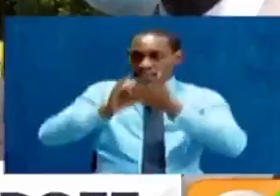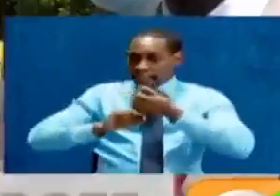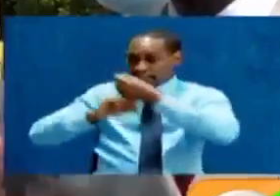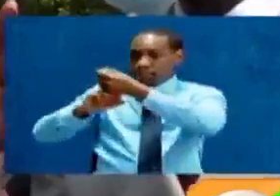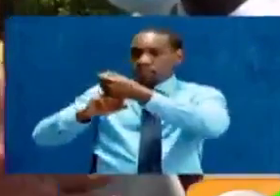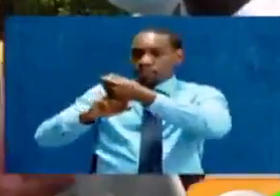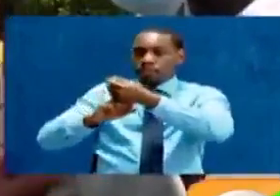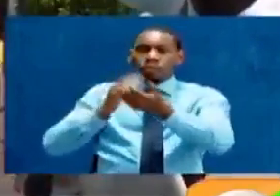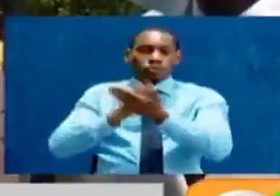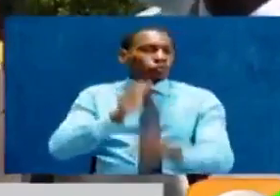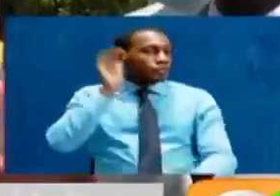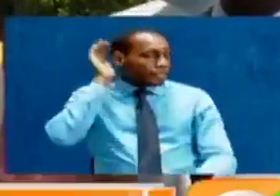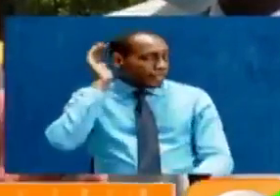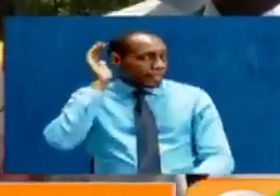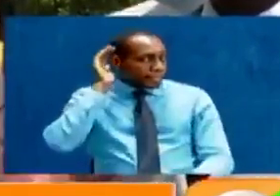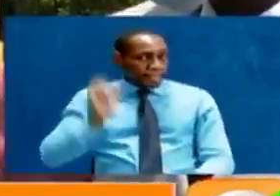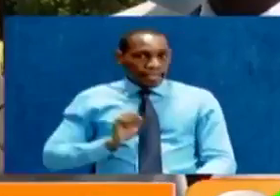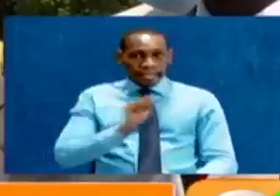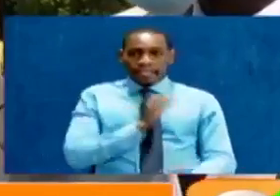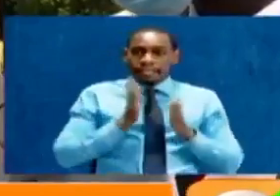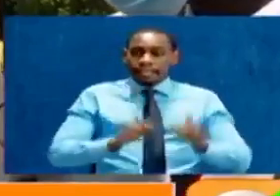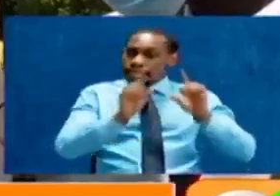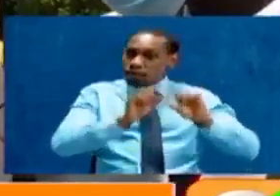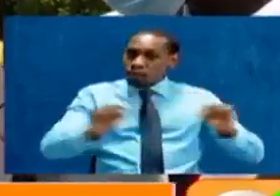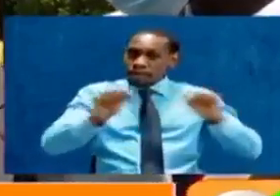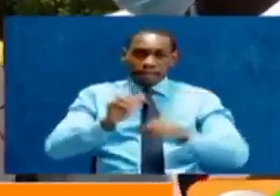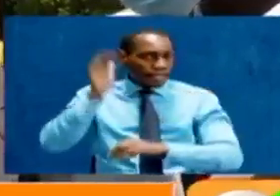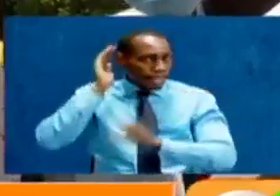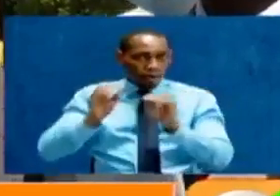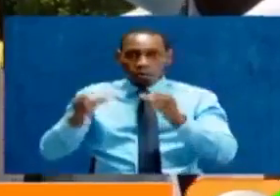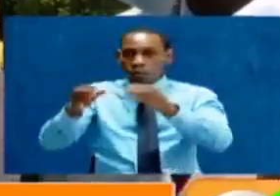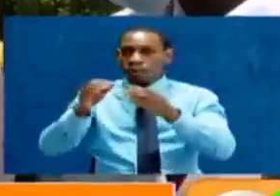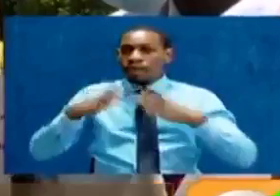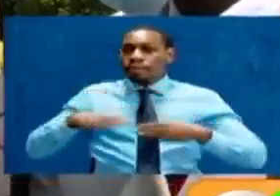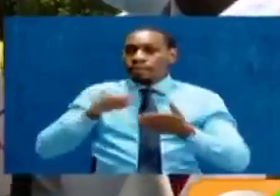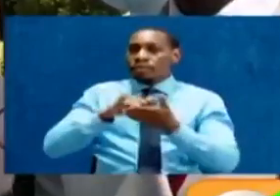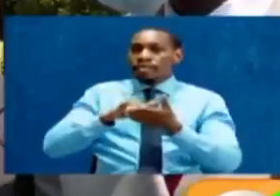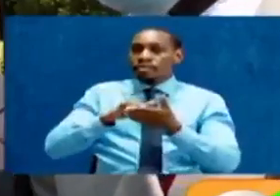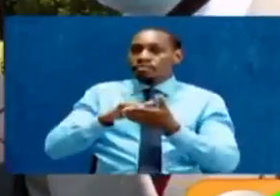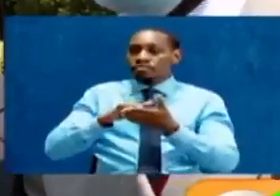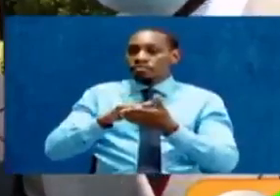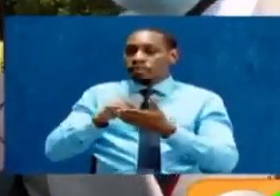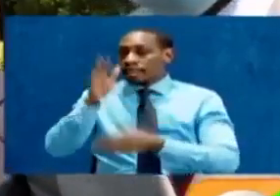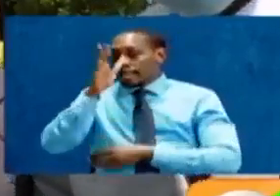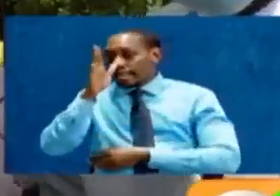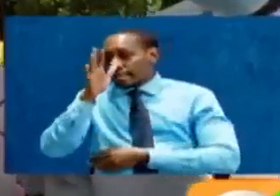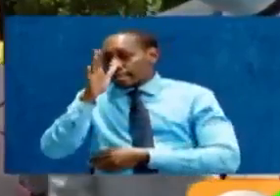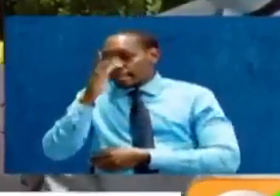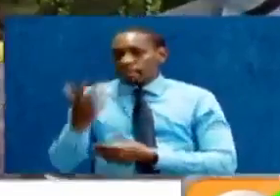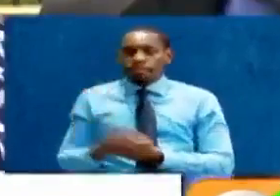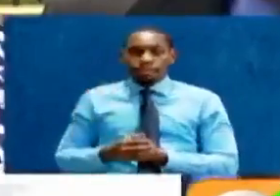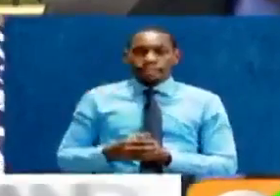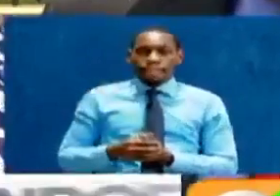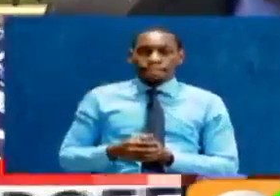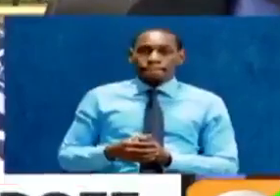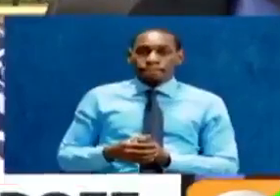tunamsupport asikize wa senators wanasema nini. Asisikize tu kikundi cha watu ambao wanakwenda kule kumdanganya danganya